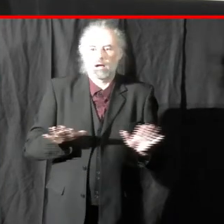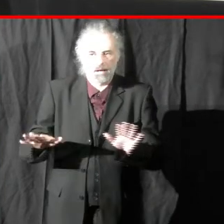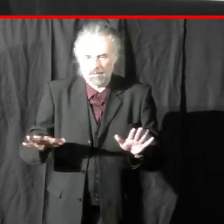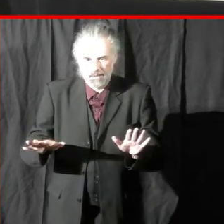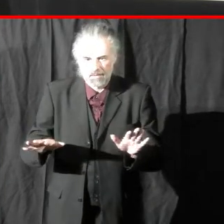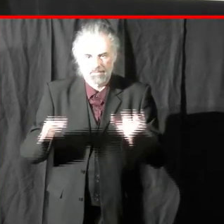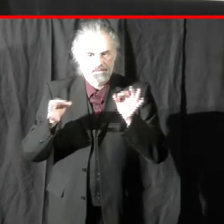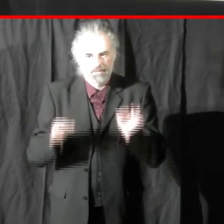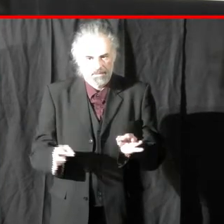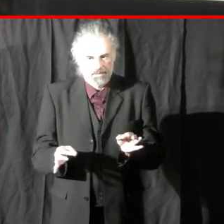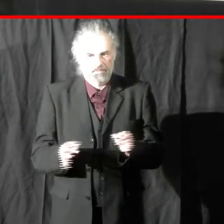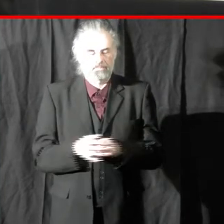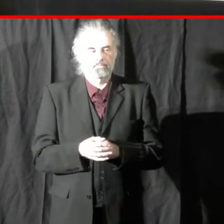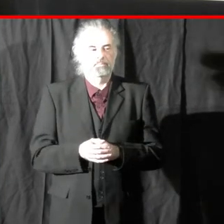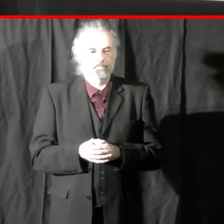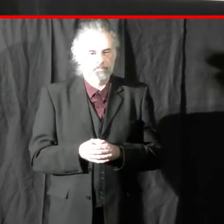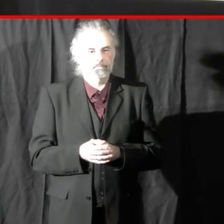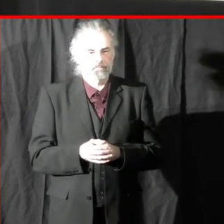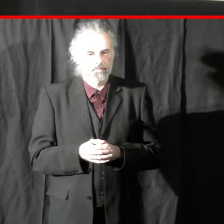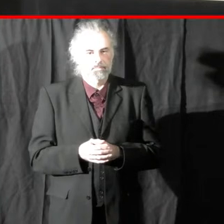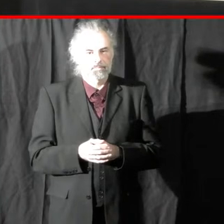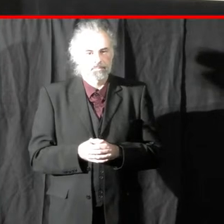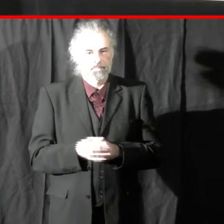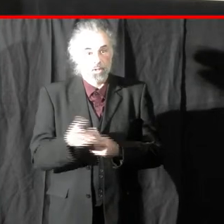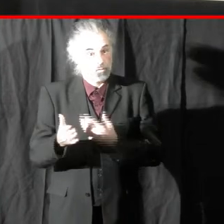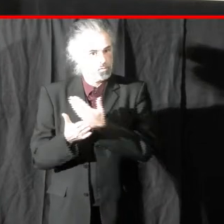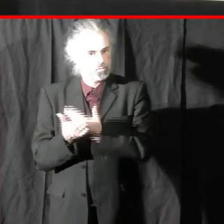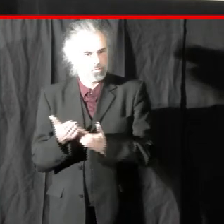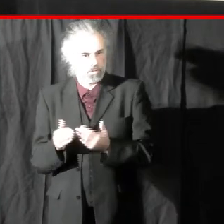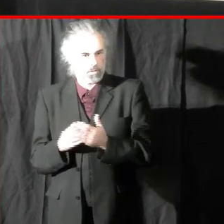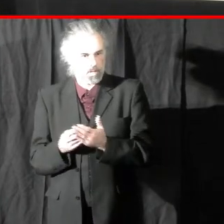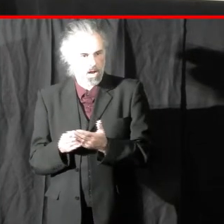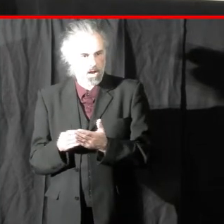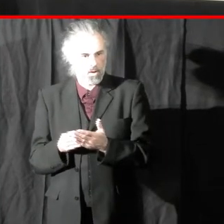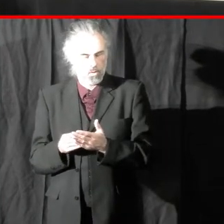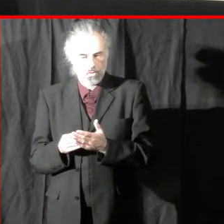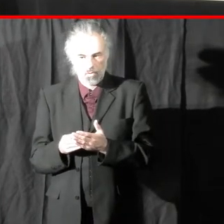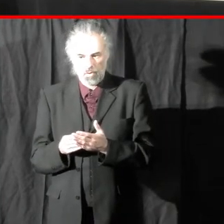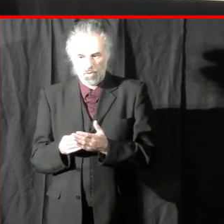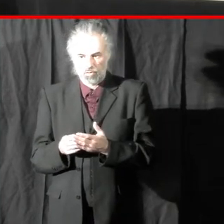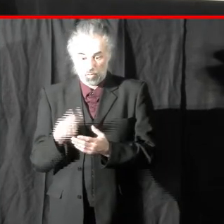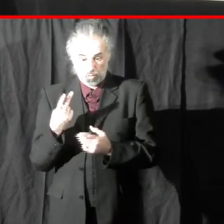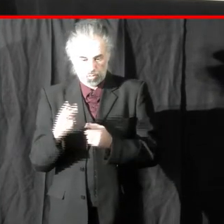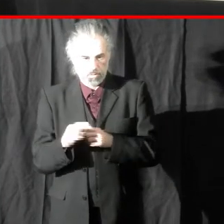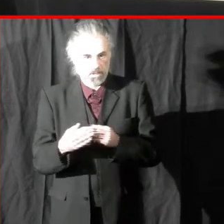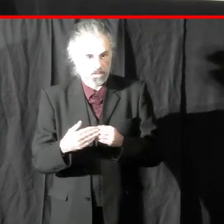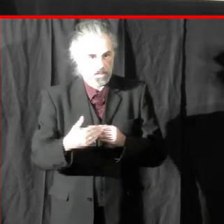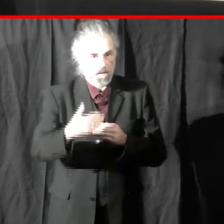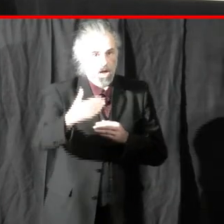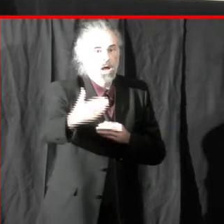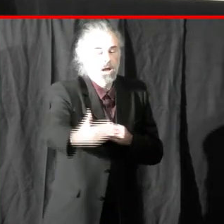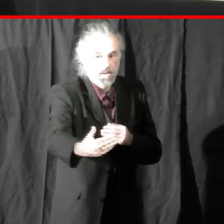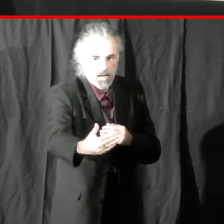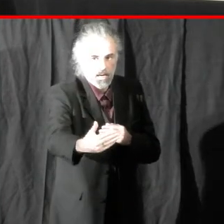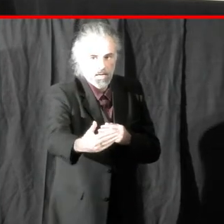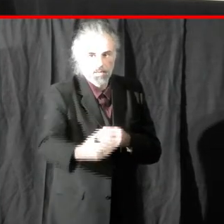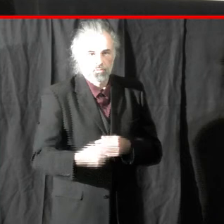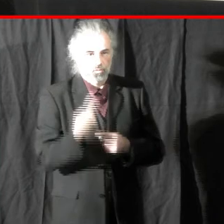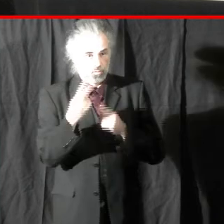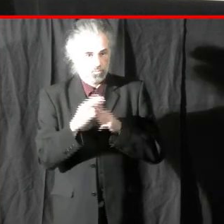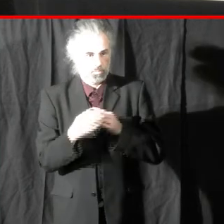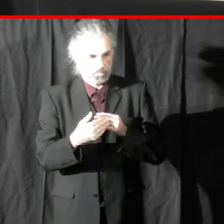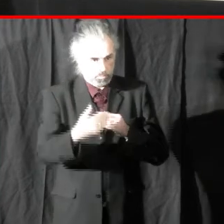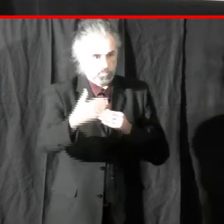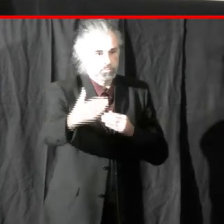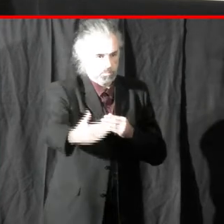decision. And our story now jumps 2 years. 2 years later,